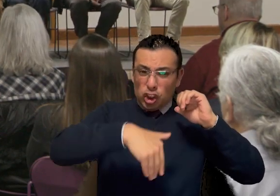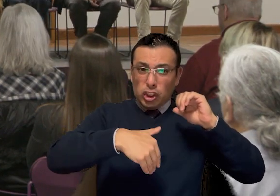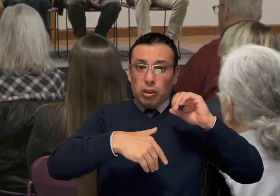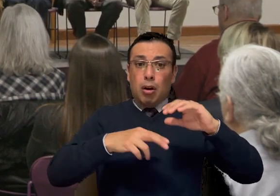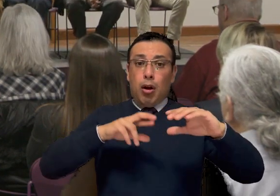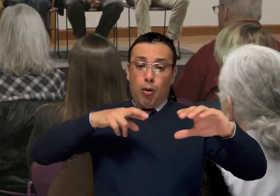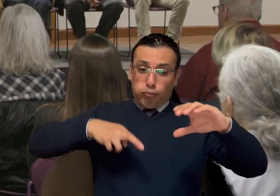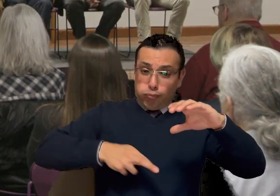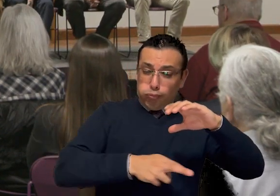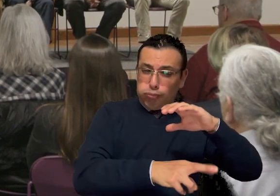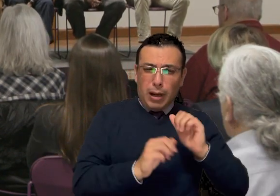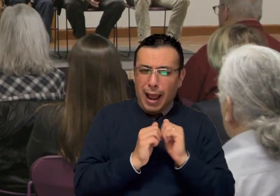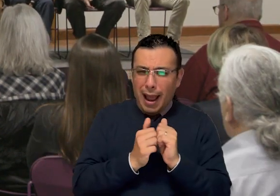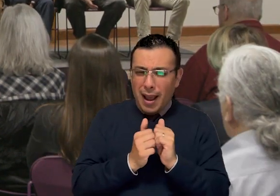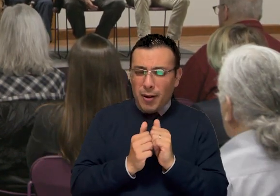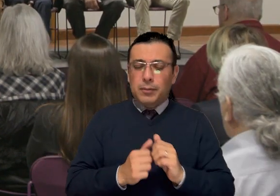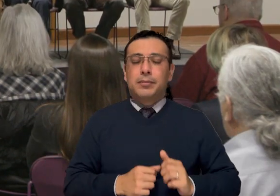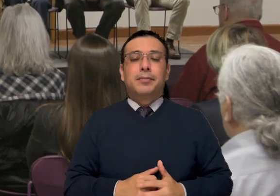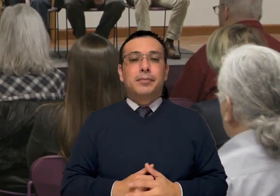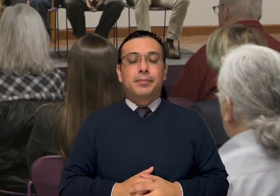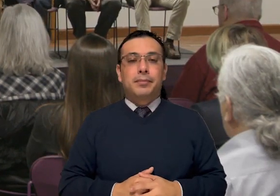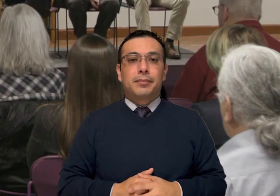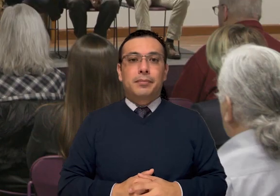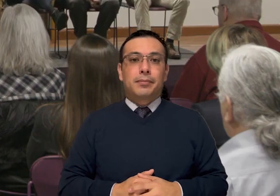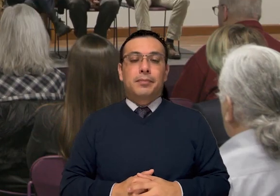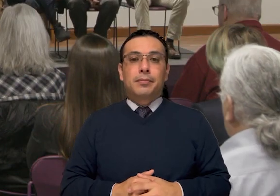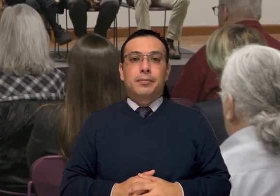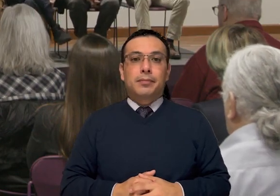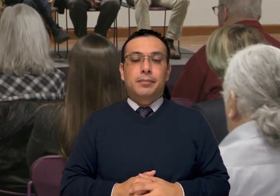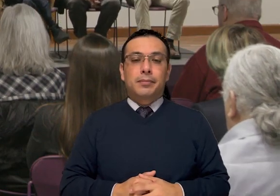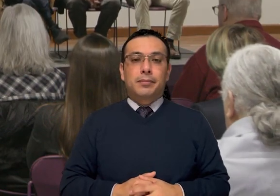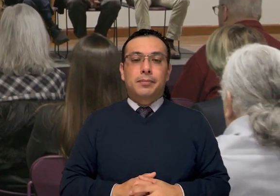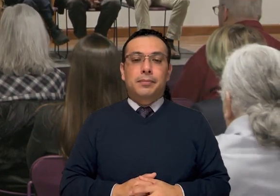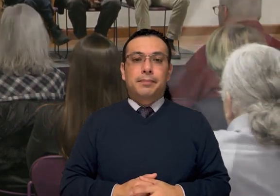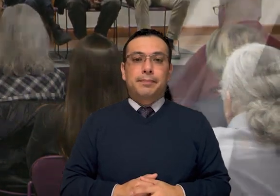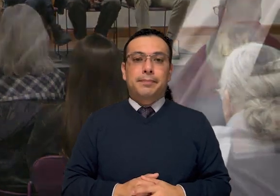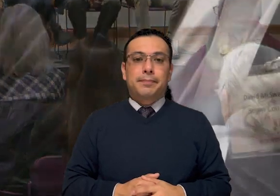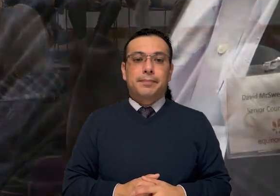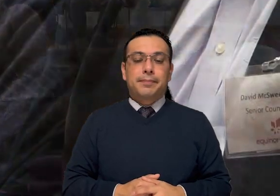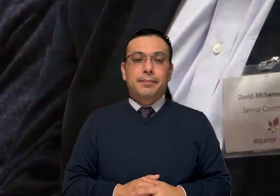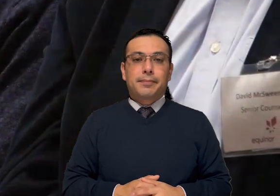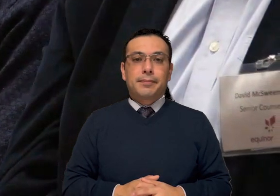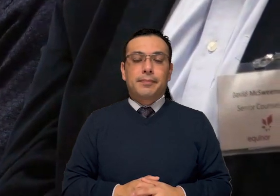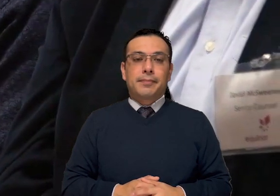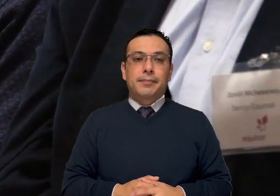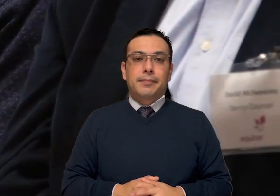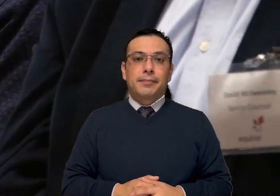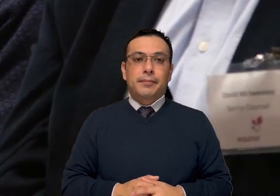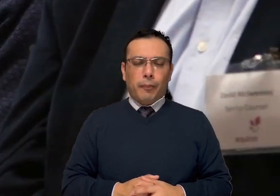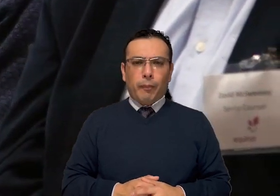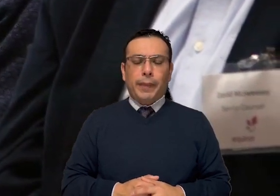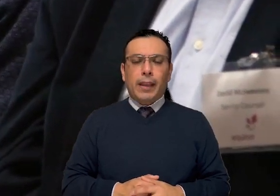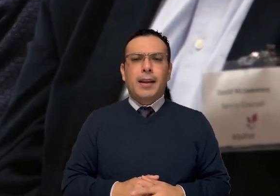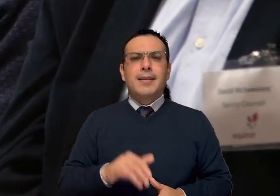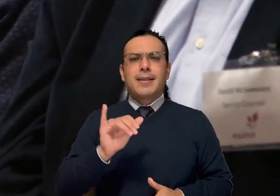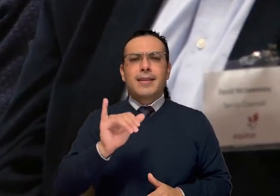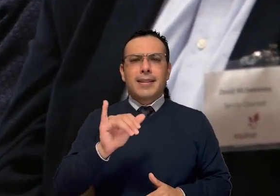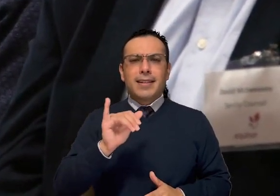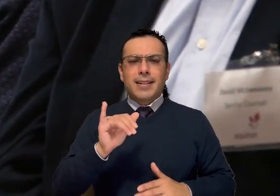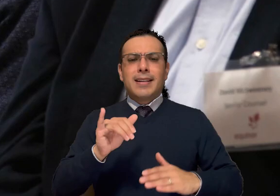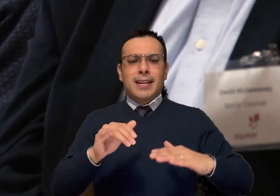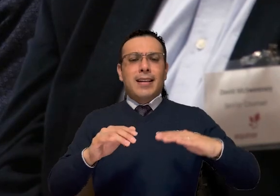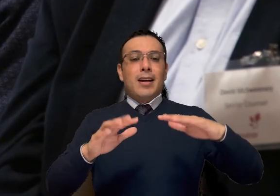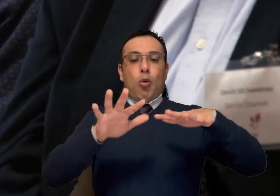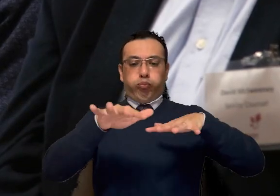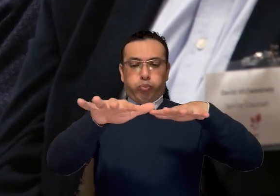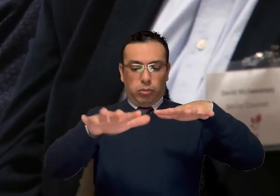Yeah. Question about trenching the cable. That's done, generally speaking, as the cable